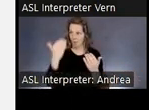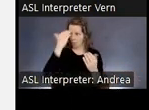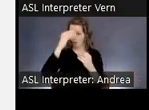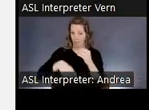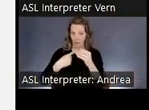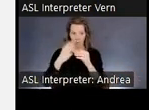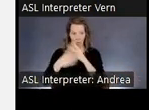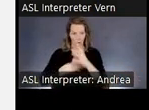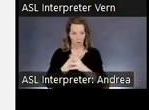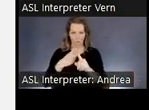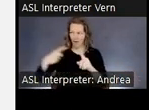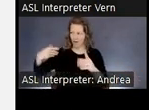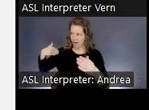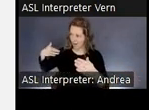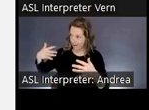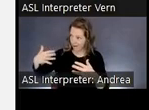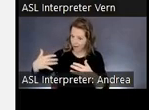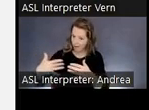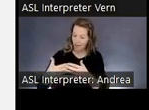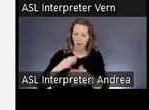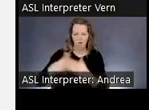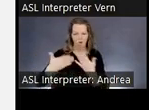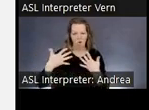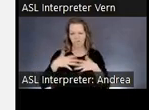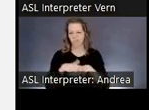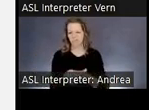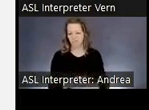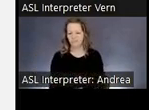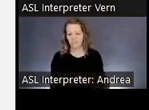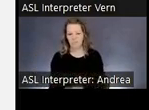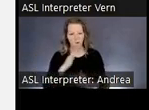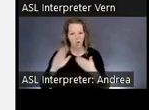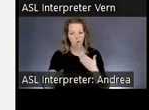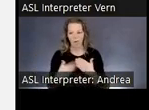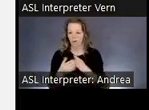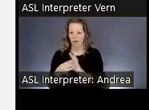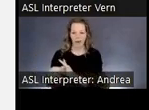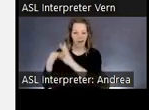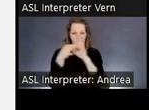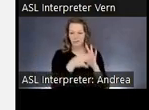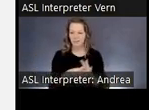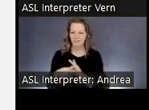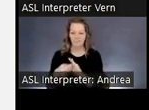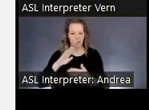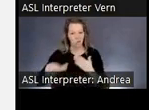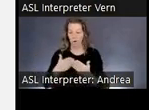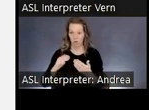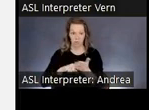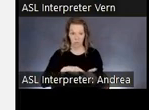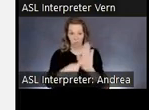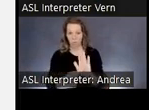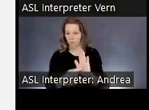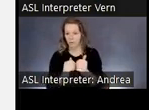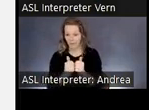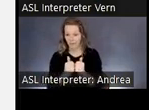how it all got there, it's all interwoven, all interconnected, all manifest in the